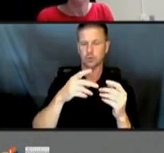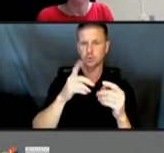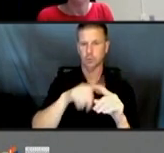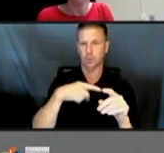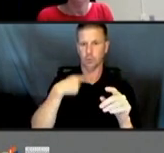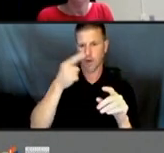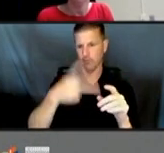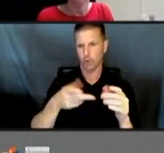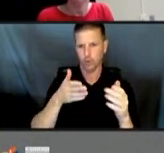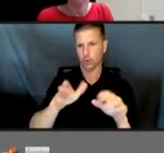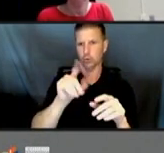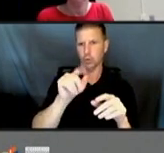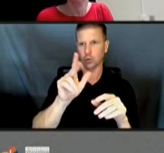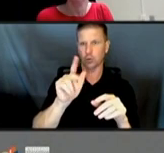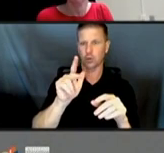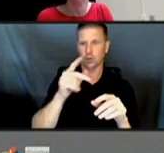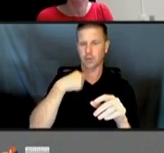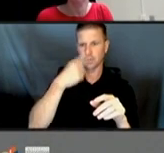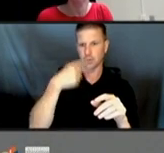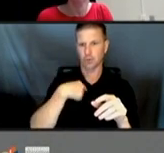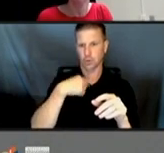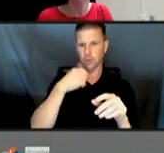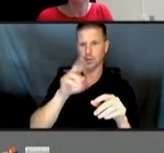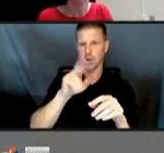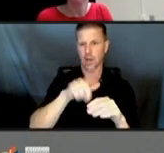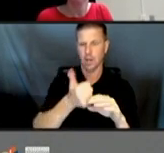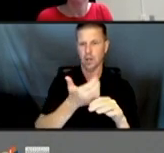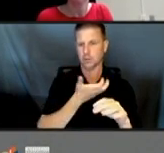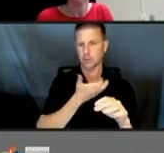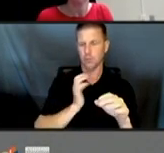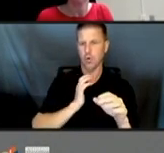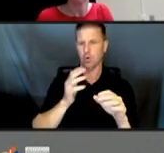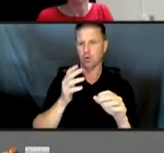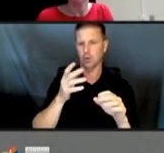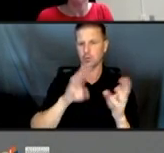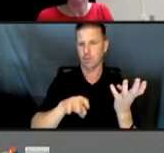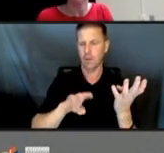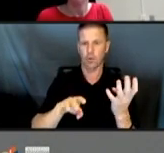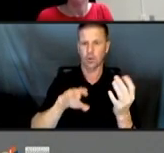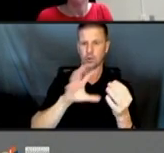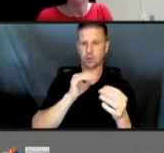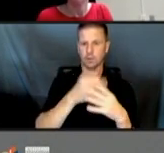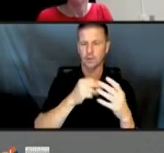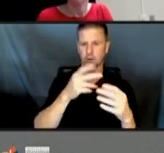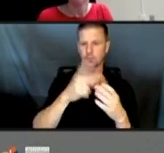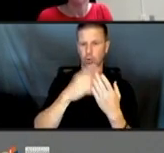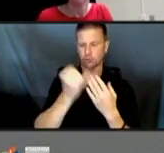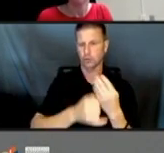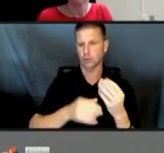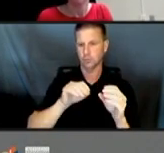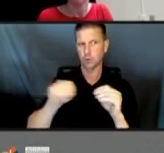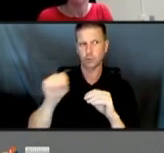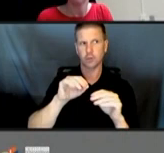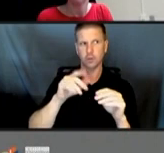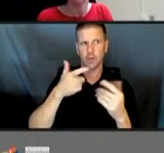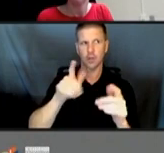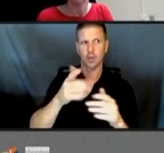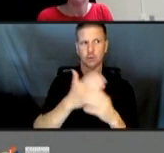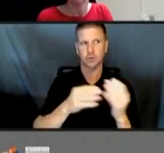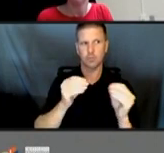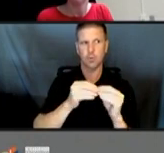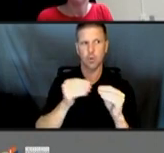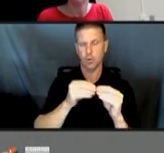through 2023. So I think we could unlock some of our pipeline as well and get projects moving by allowing some more